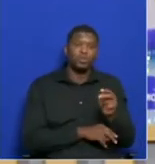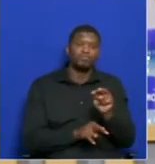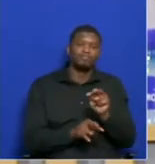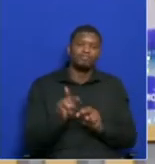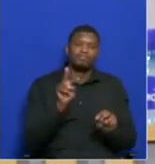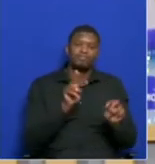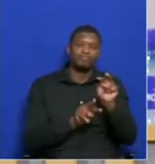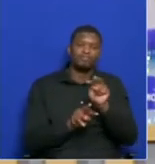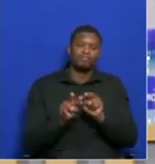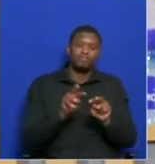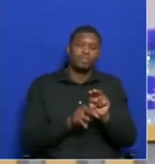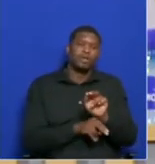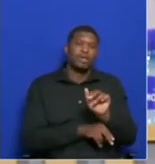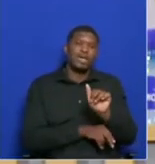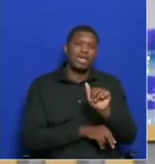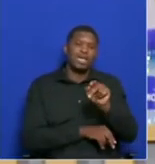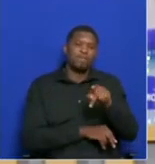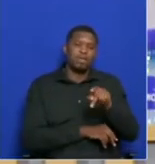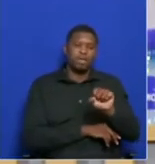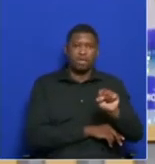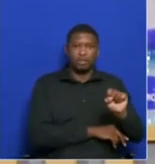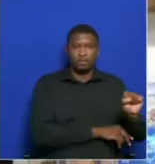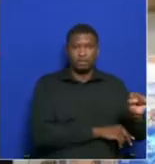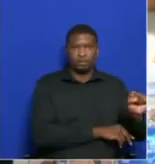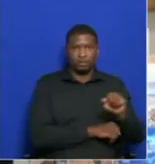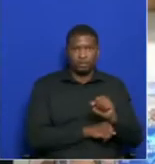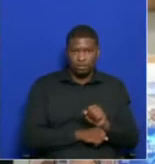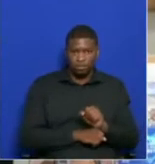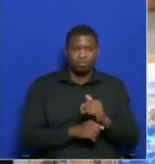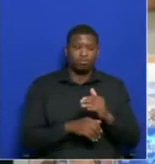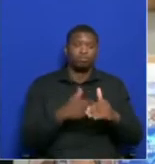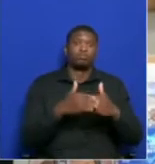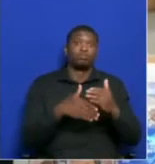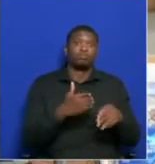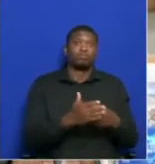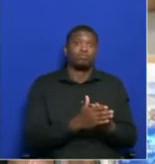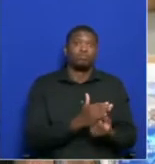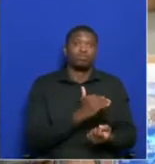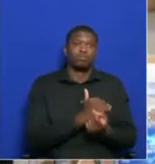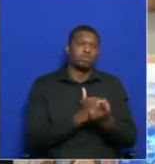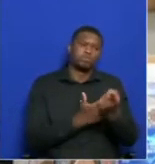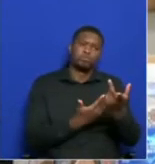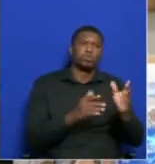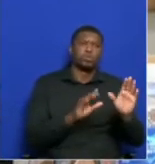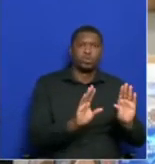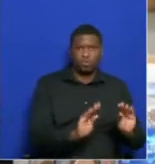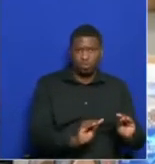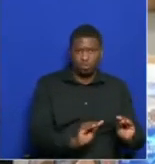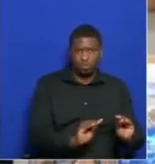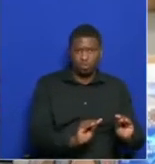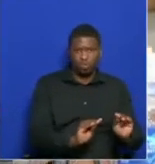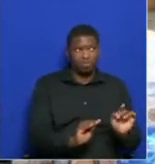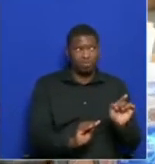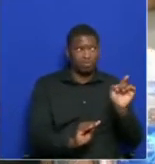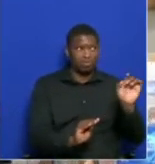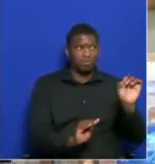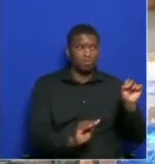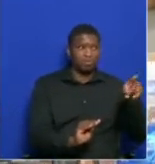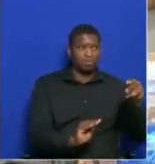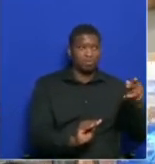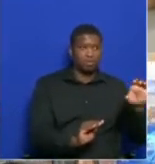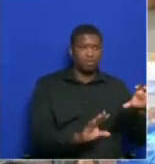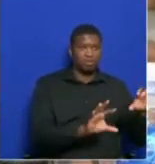APSS. And then at some point, he stopped, and Spies, Deputy Commissioner